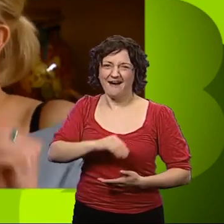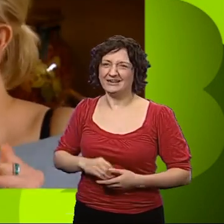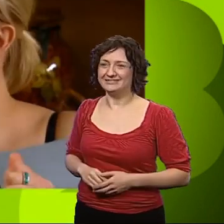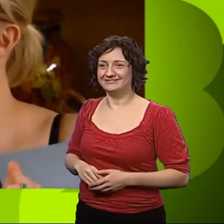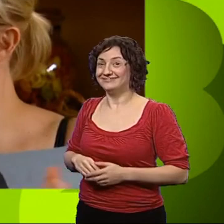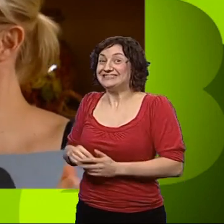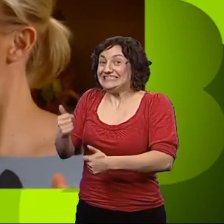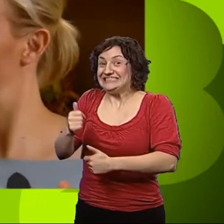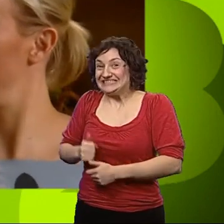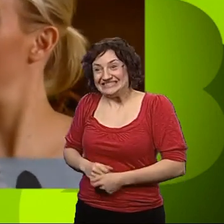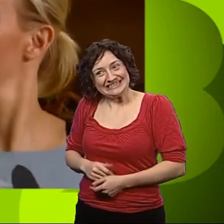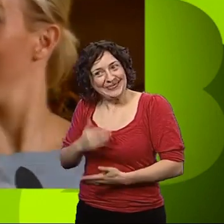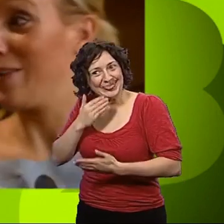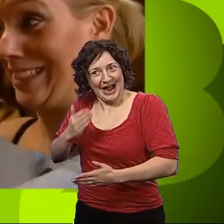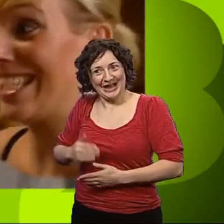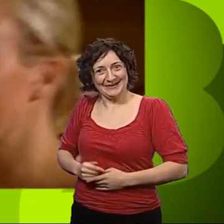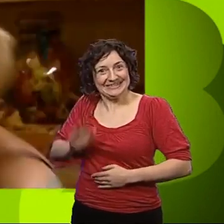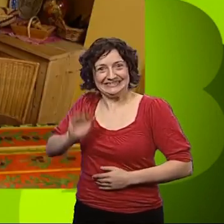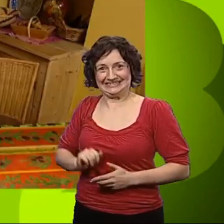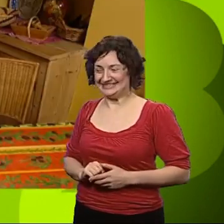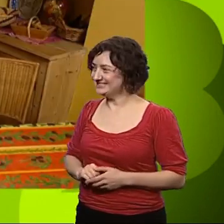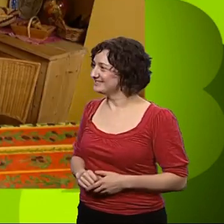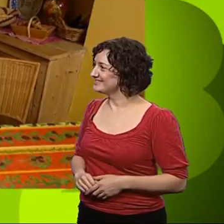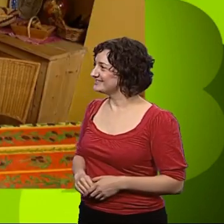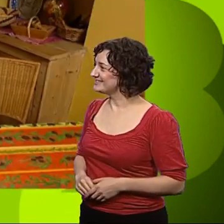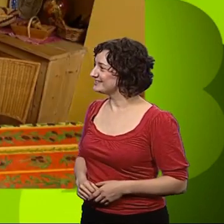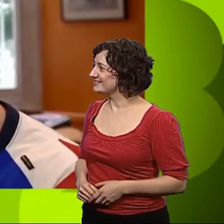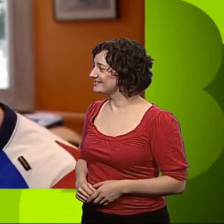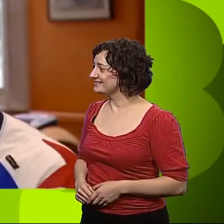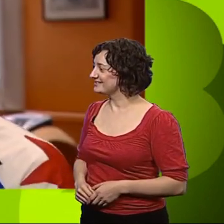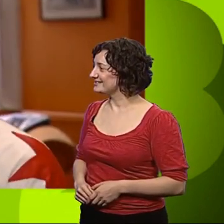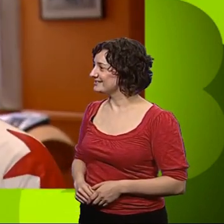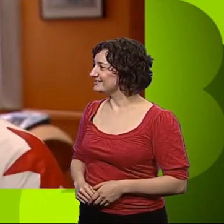Thank you. A very productive afternoon, Mark. Yes. Yeah, bye.